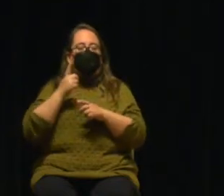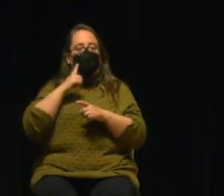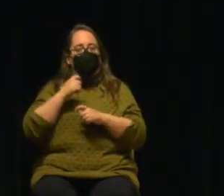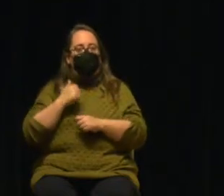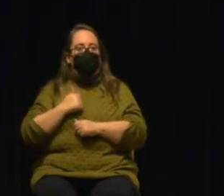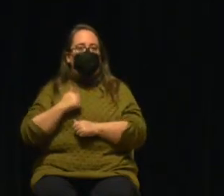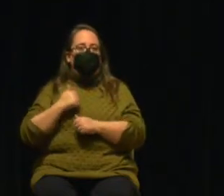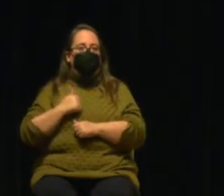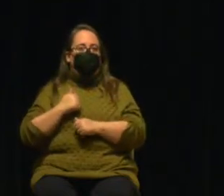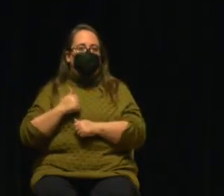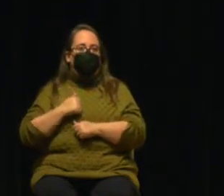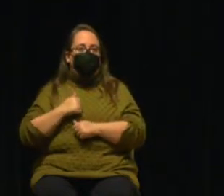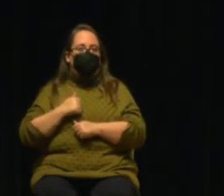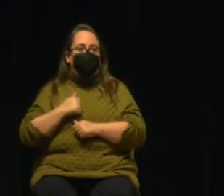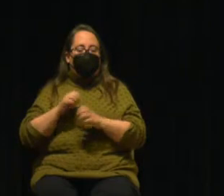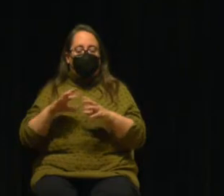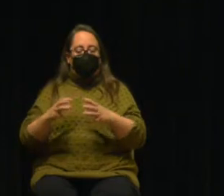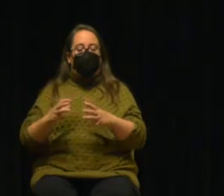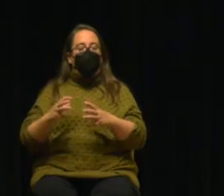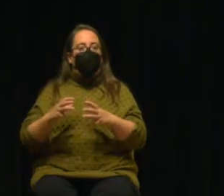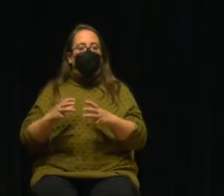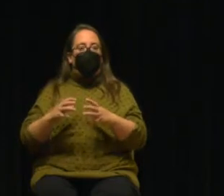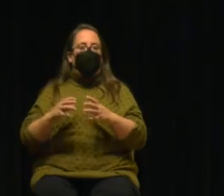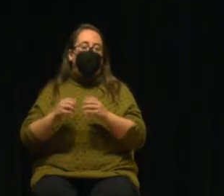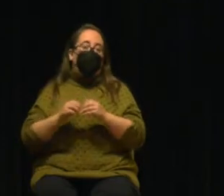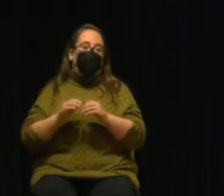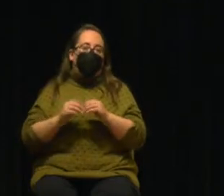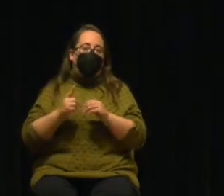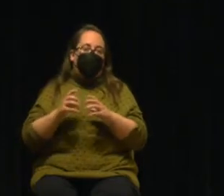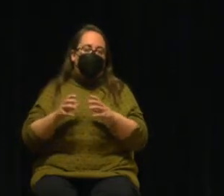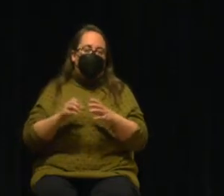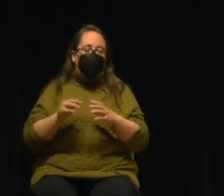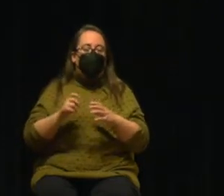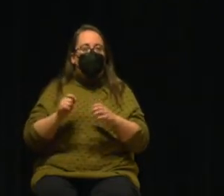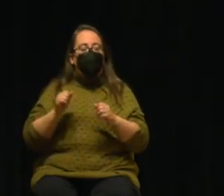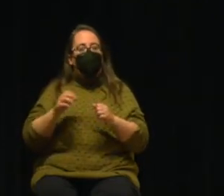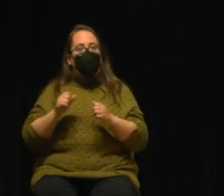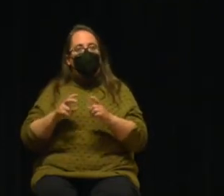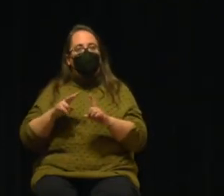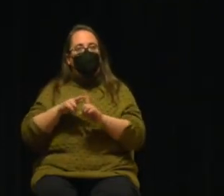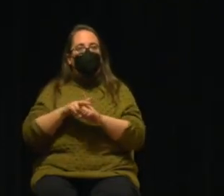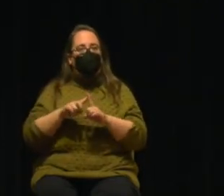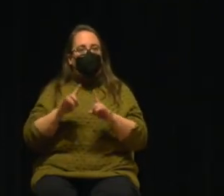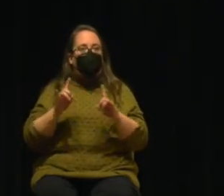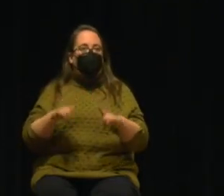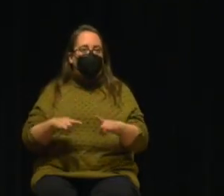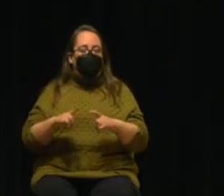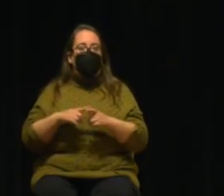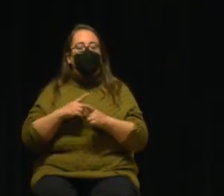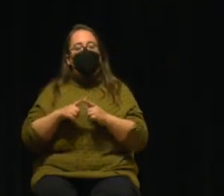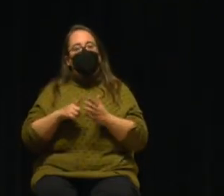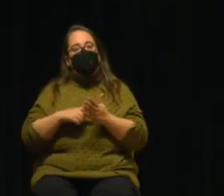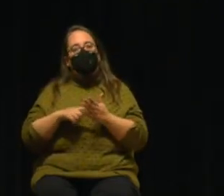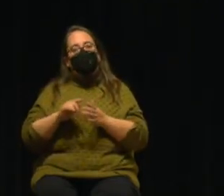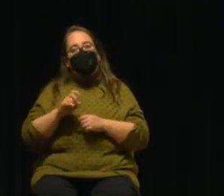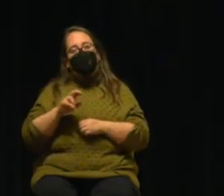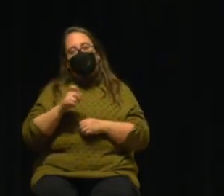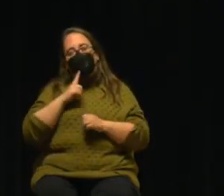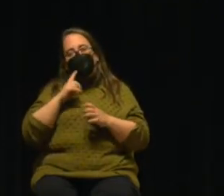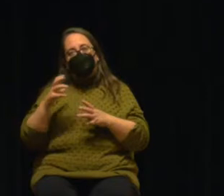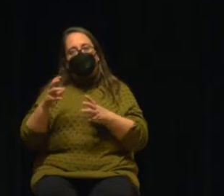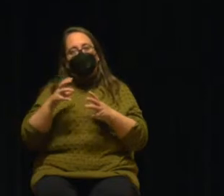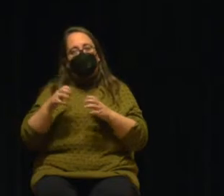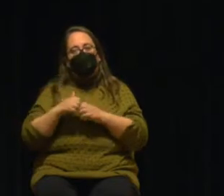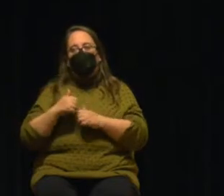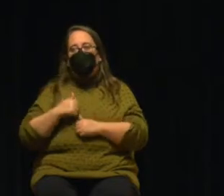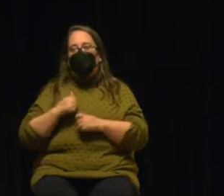military regiment, or I guess probably more than a regiment. But yeah, so you're sort of assigned to a camp. Sometimes sutlers are traveling with armies, but